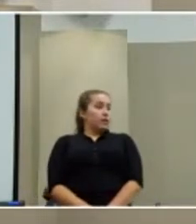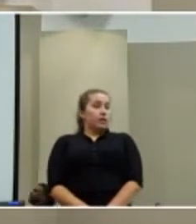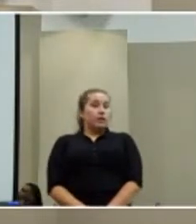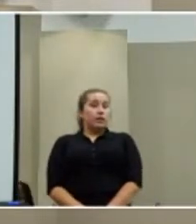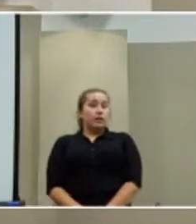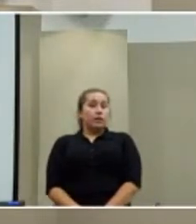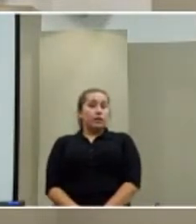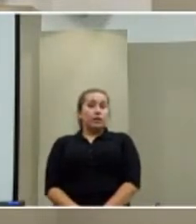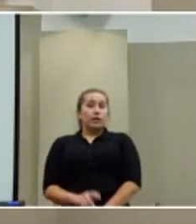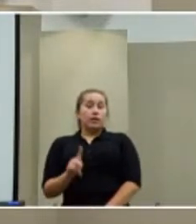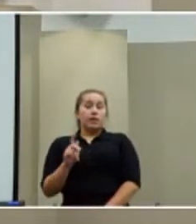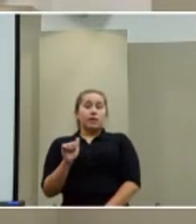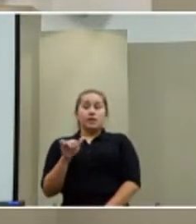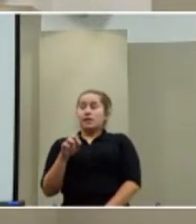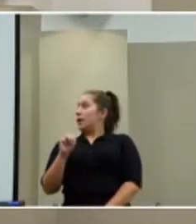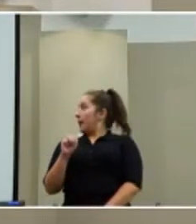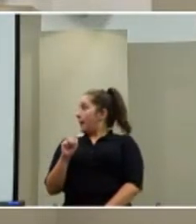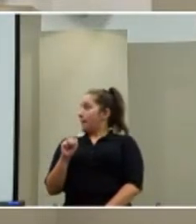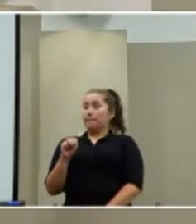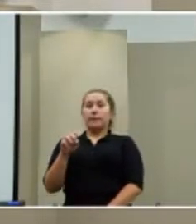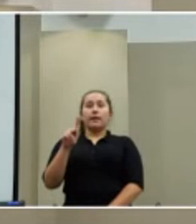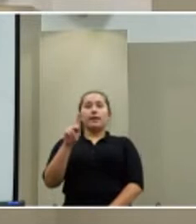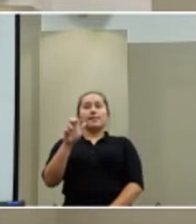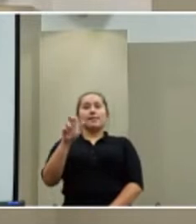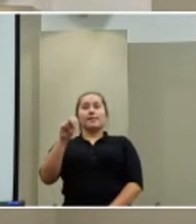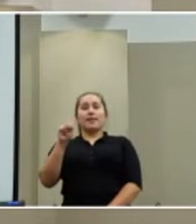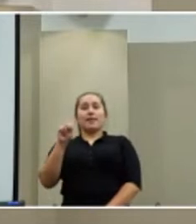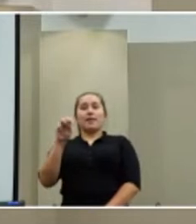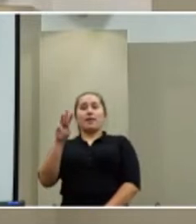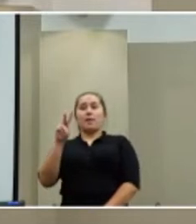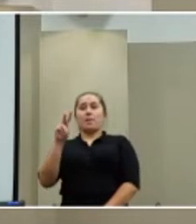Keon Mayo. Keon Mayo.